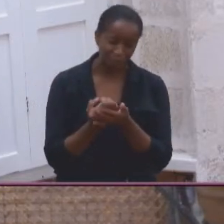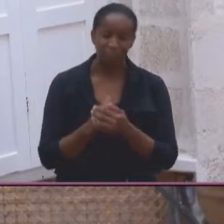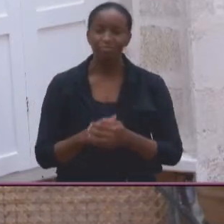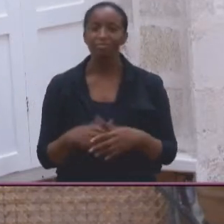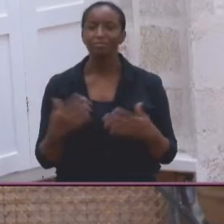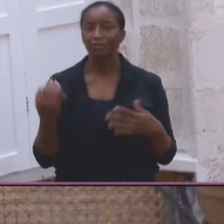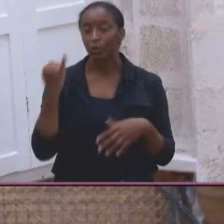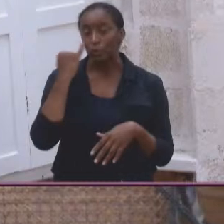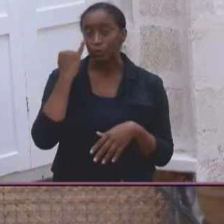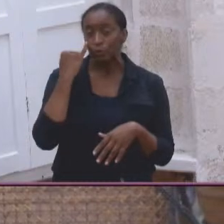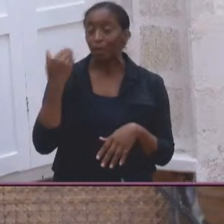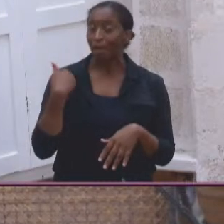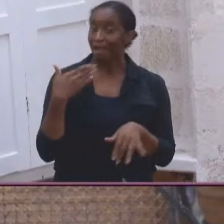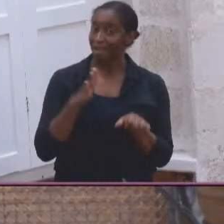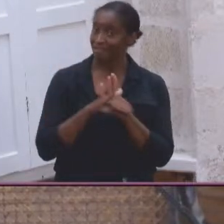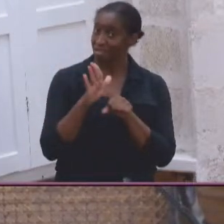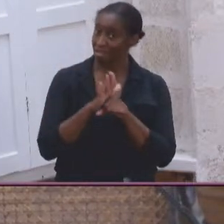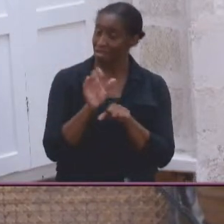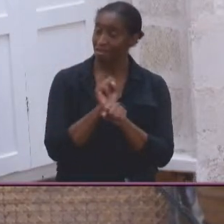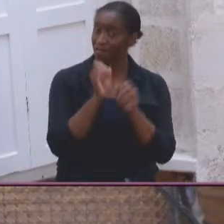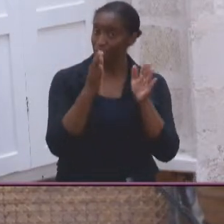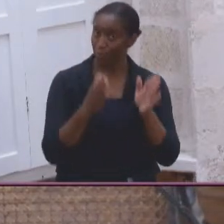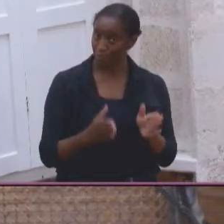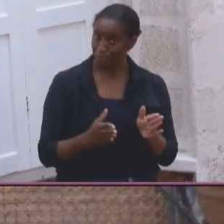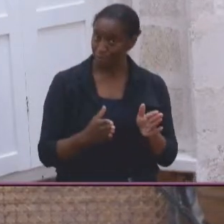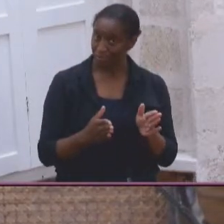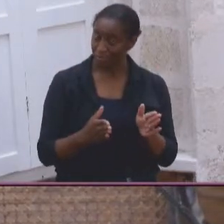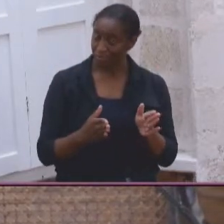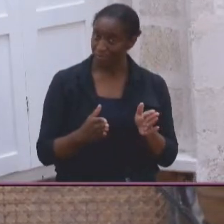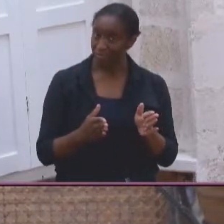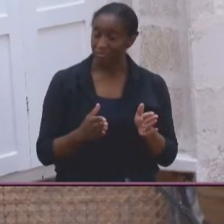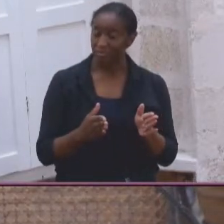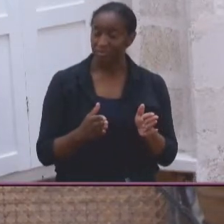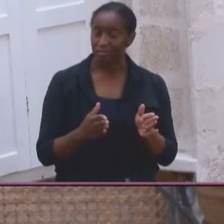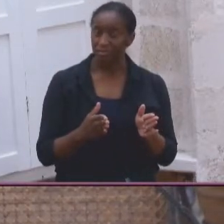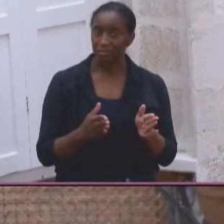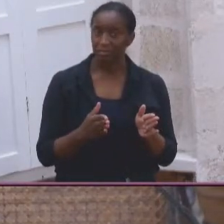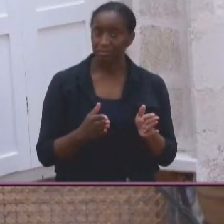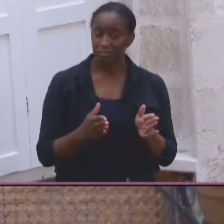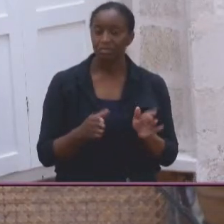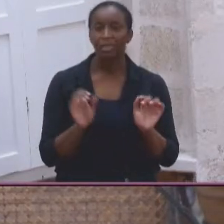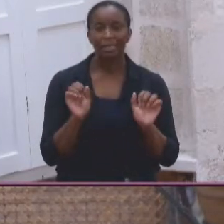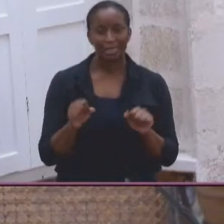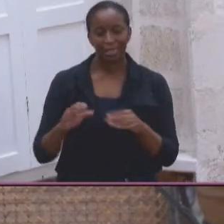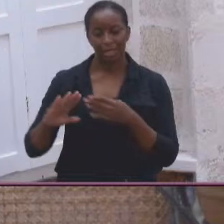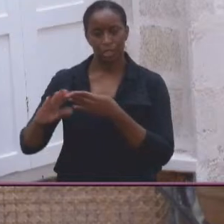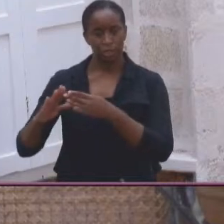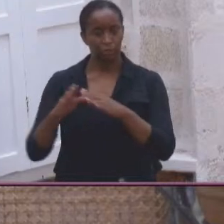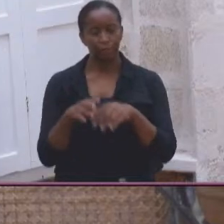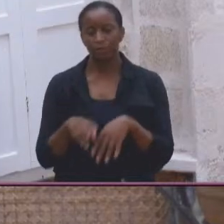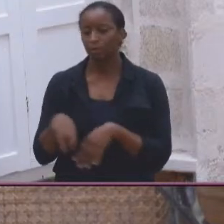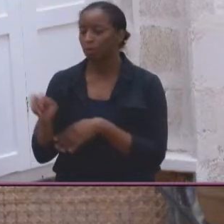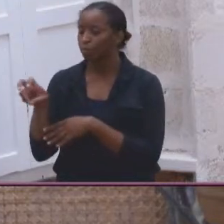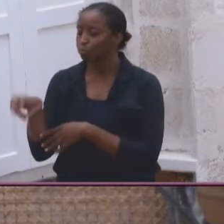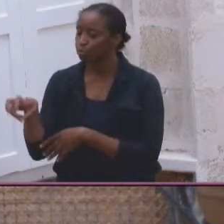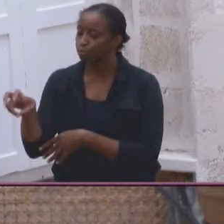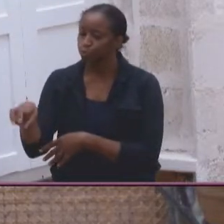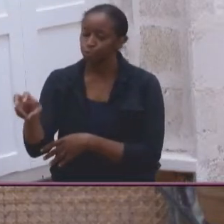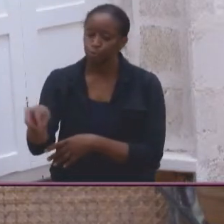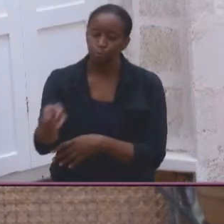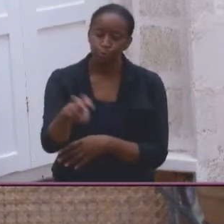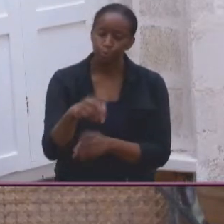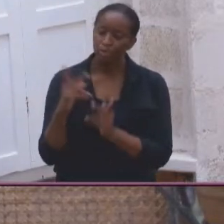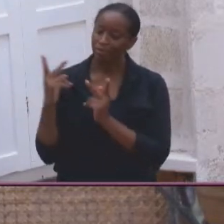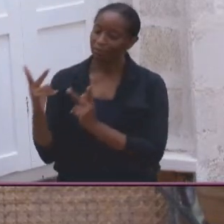numbers, because we know they do have the training, once you have adequate numbers of persons to go around, will be able to address these issues